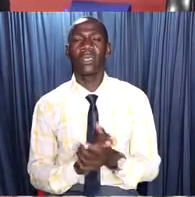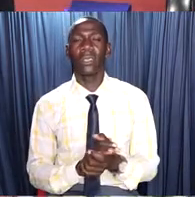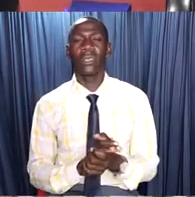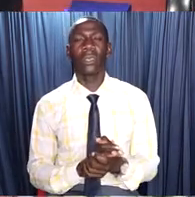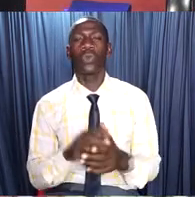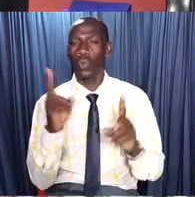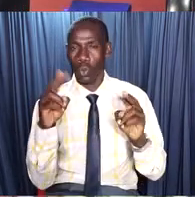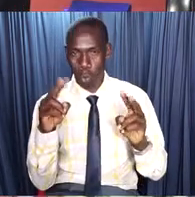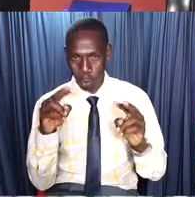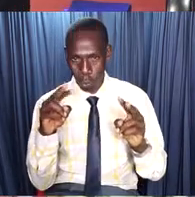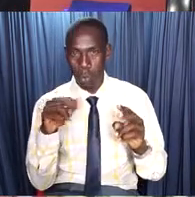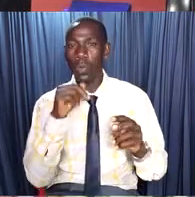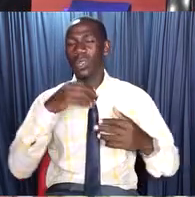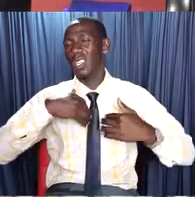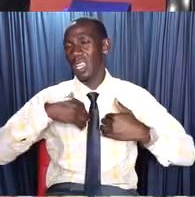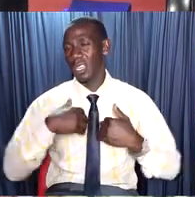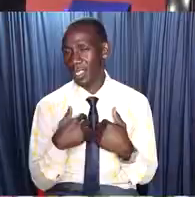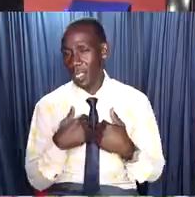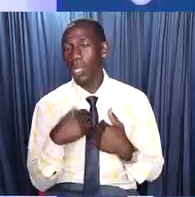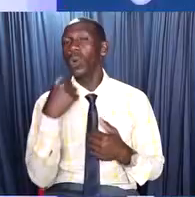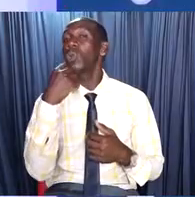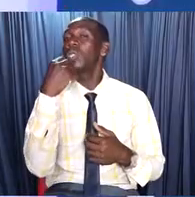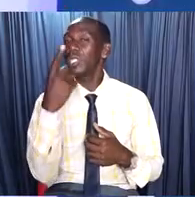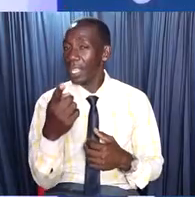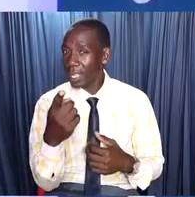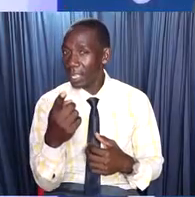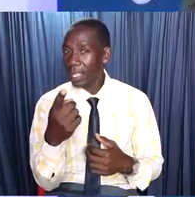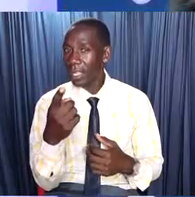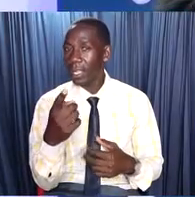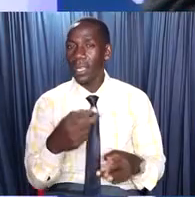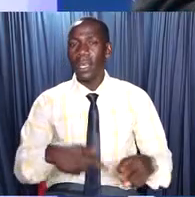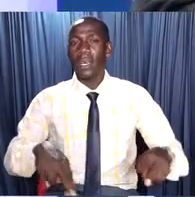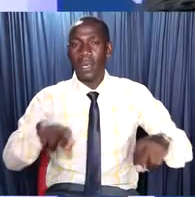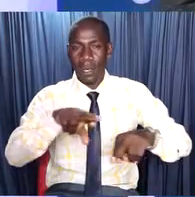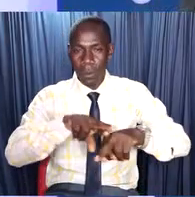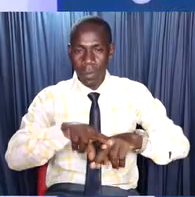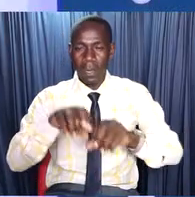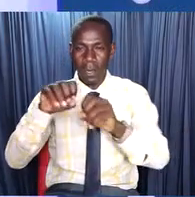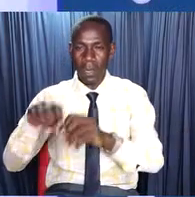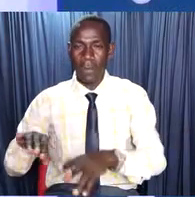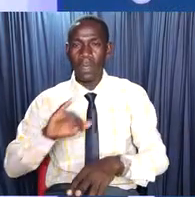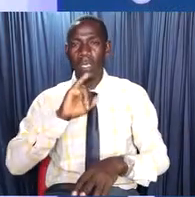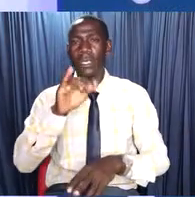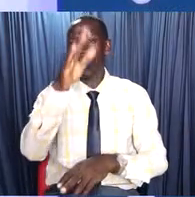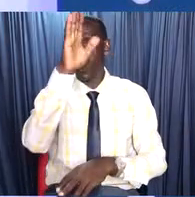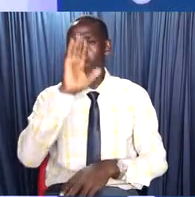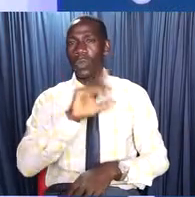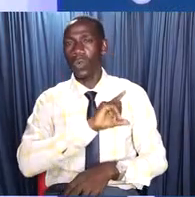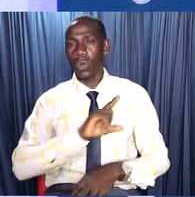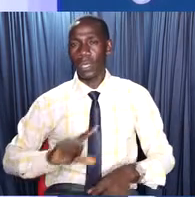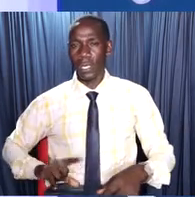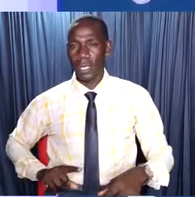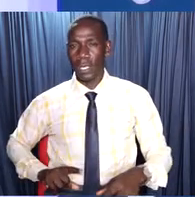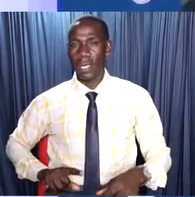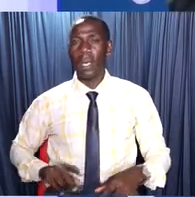Hallelujah. No, don't get tired. Aliyesema, the one who said it, tuungame dhambi na kuacha ni Bwana Mungu. That we confess and forsake our sins is the Lord